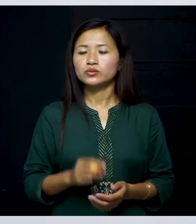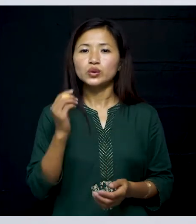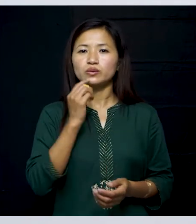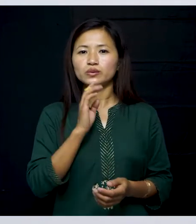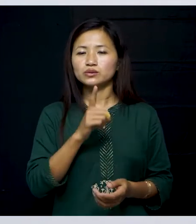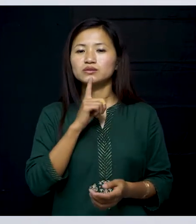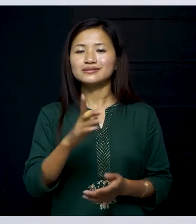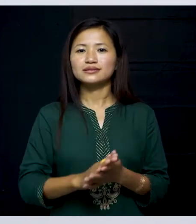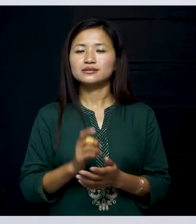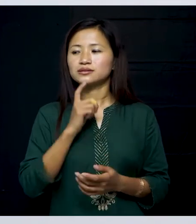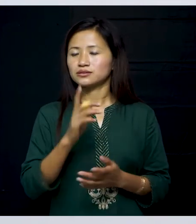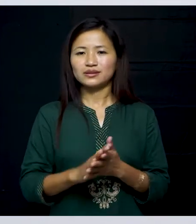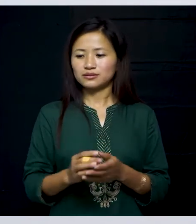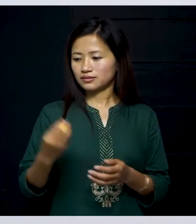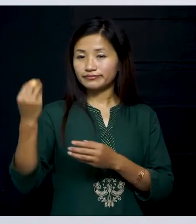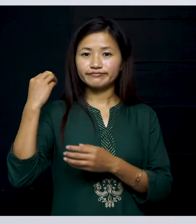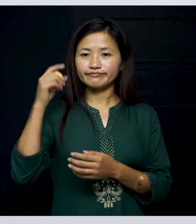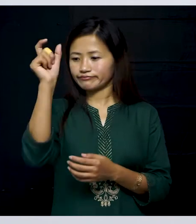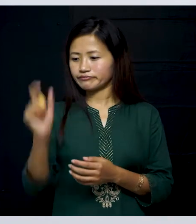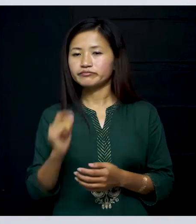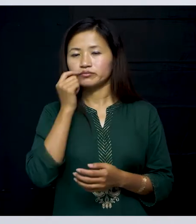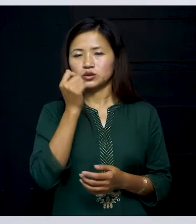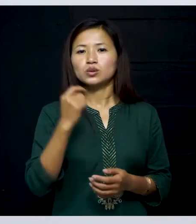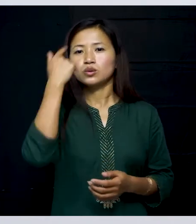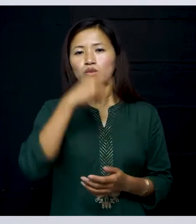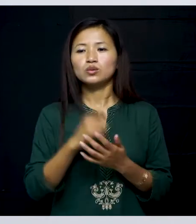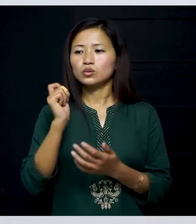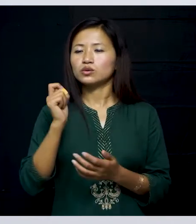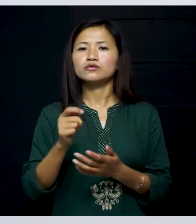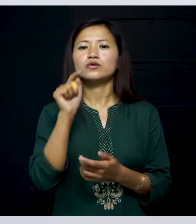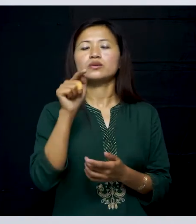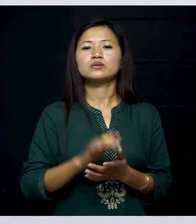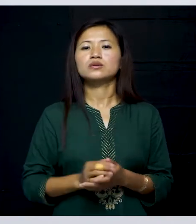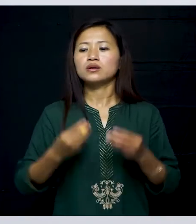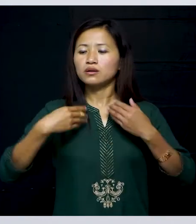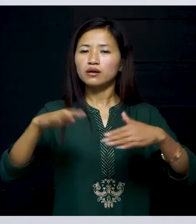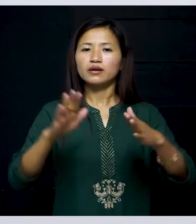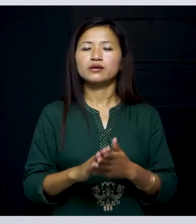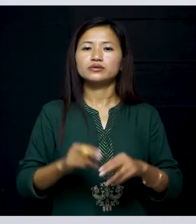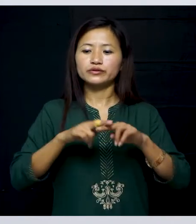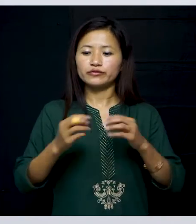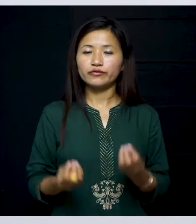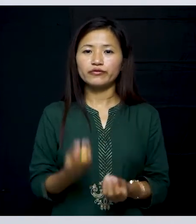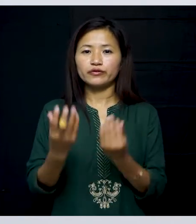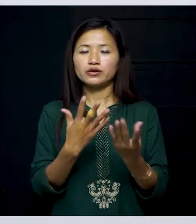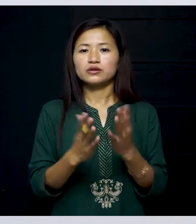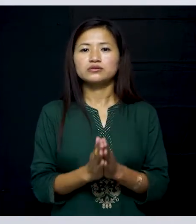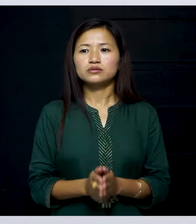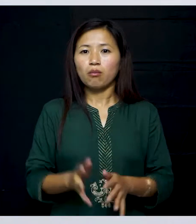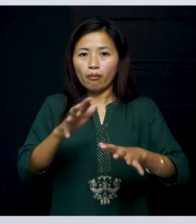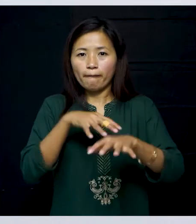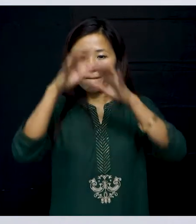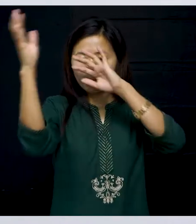servant, right? And so when you guide them, the servants work very well. But when you allow the fire to become your master, if